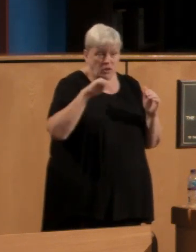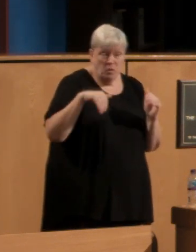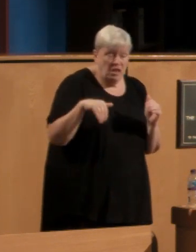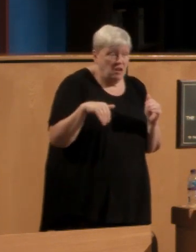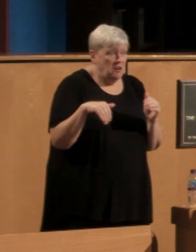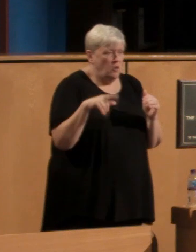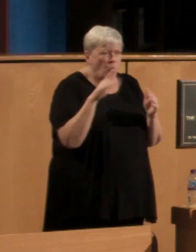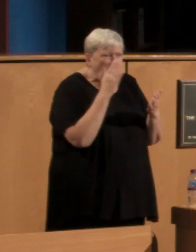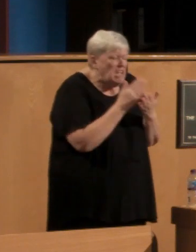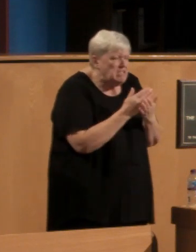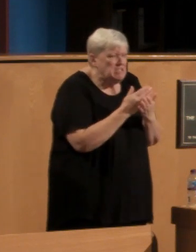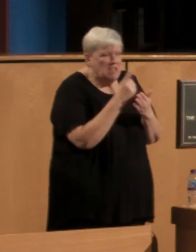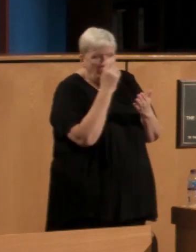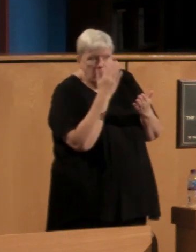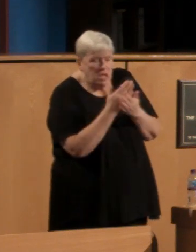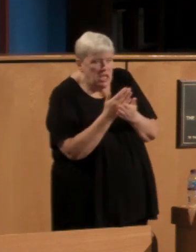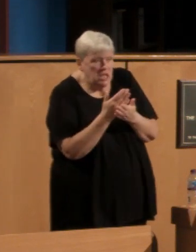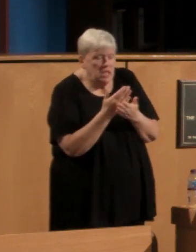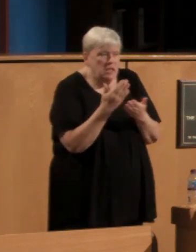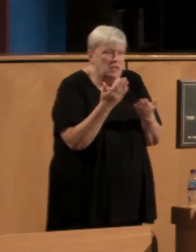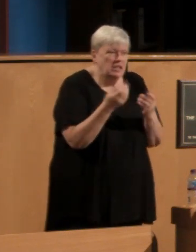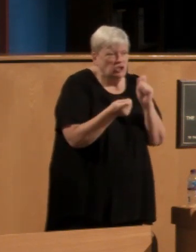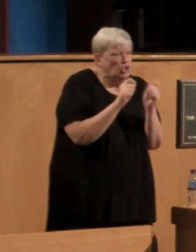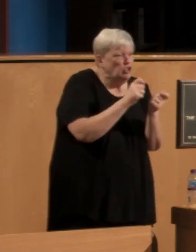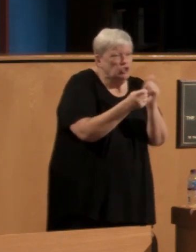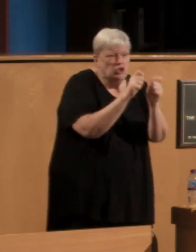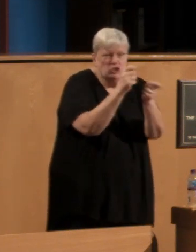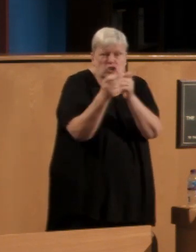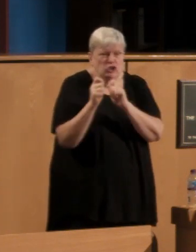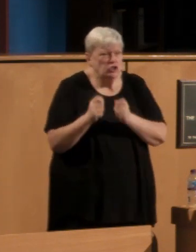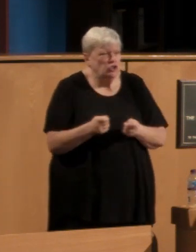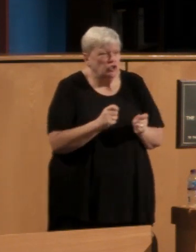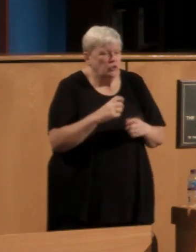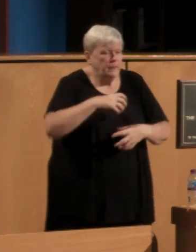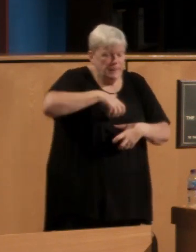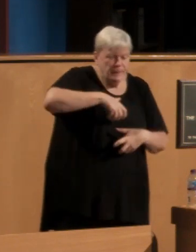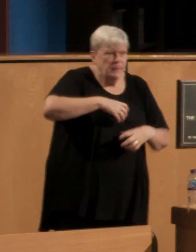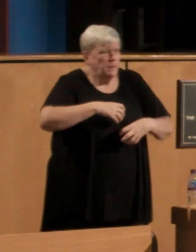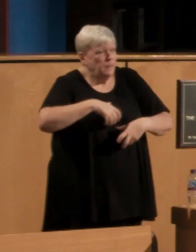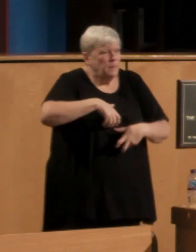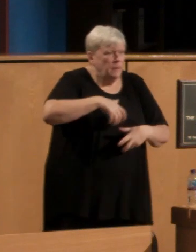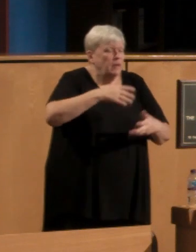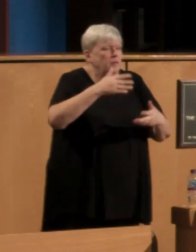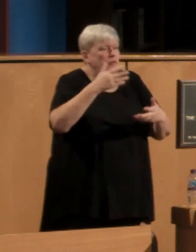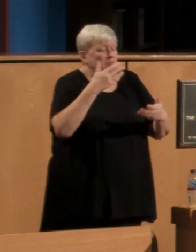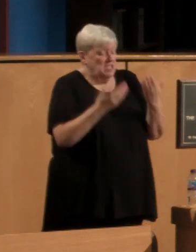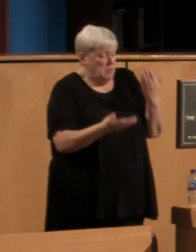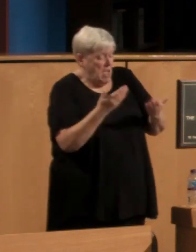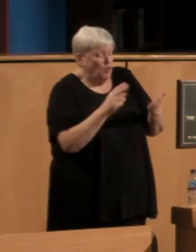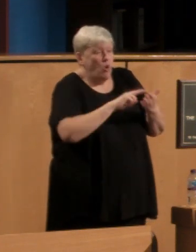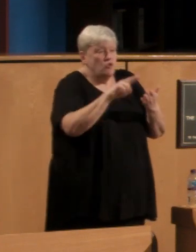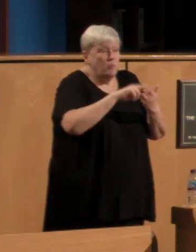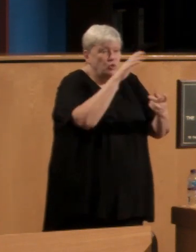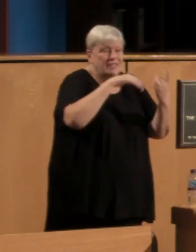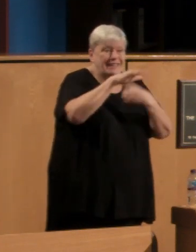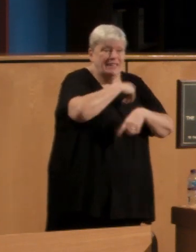queerness is and can be is like changeable depending on what the norm of society is. So